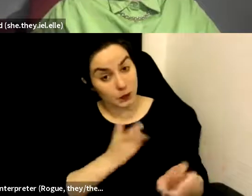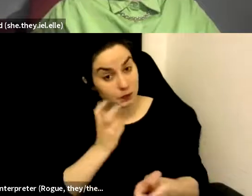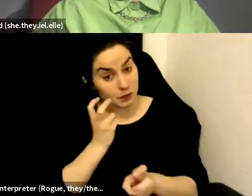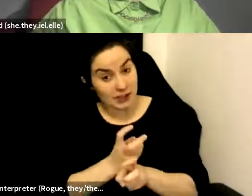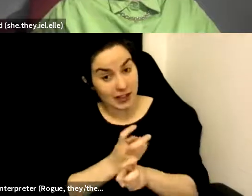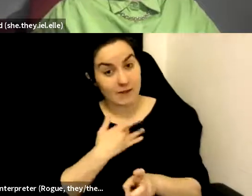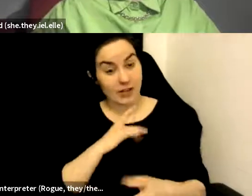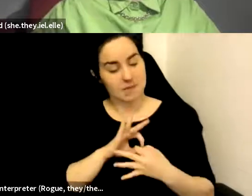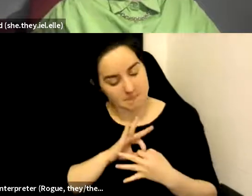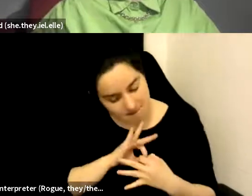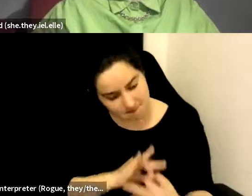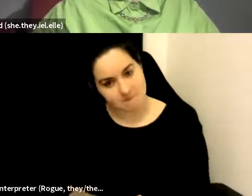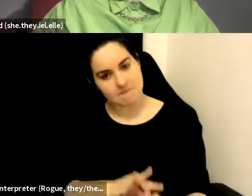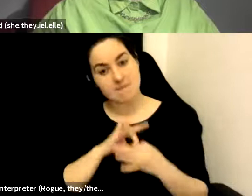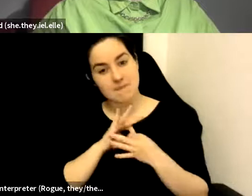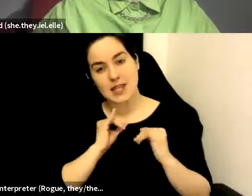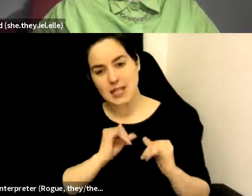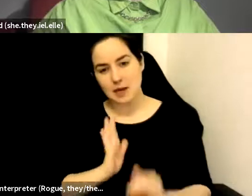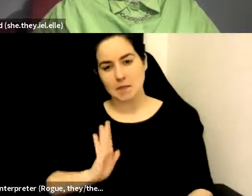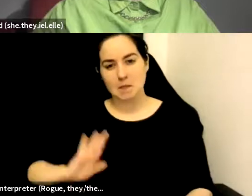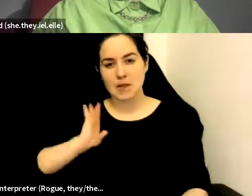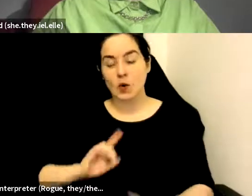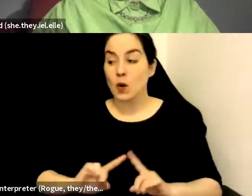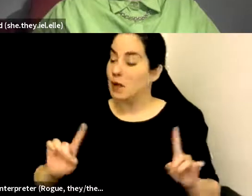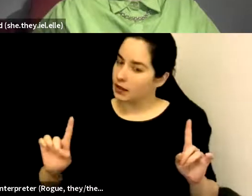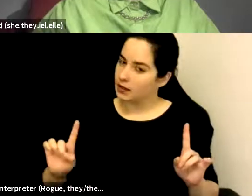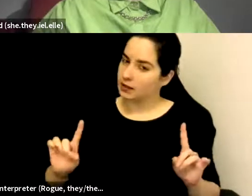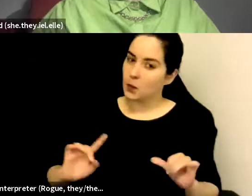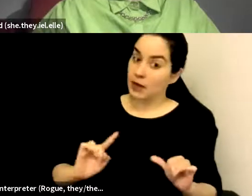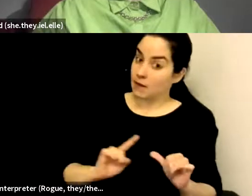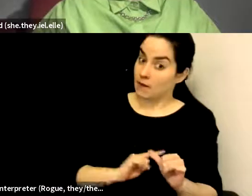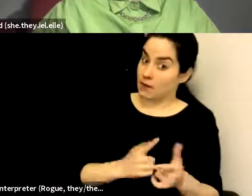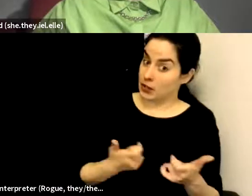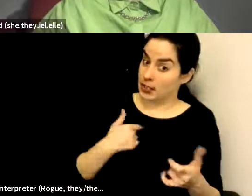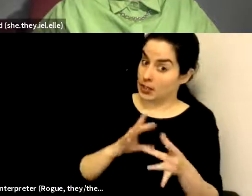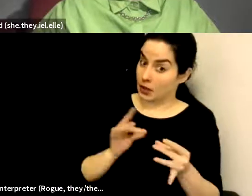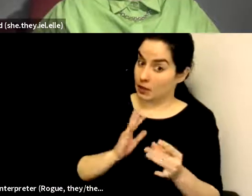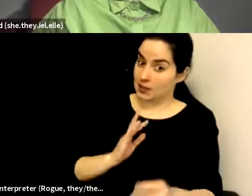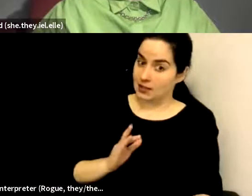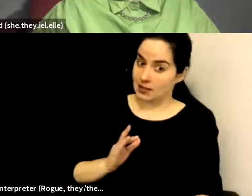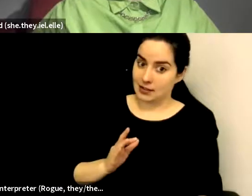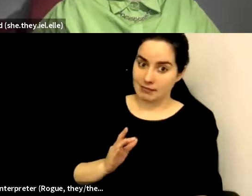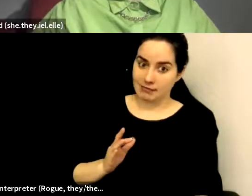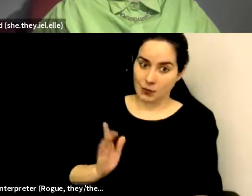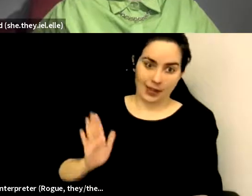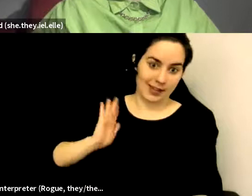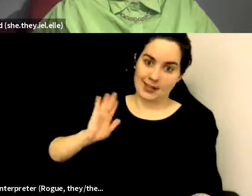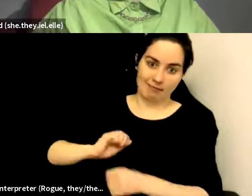that connection. But I one of the first things I said when this pantomime first